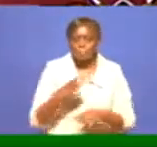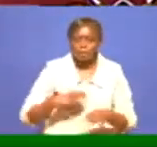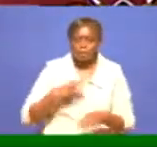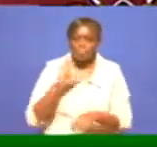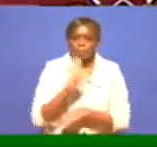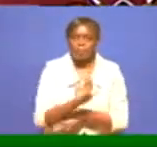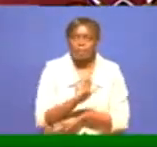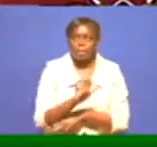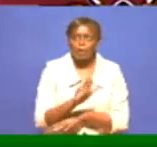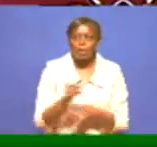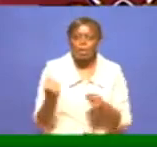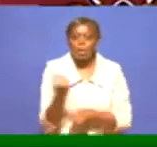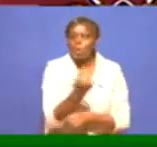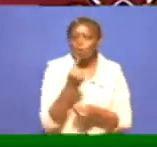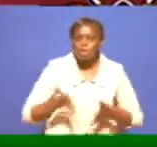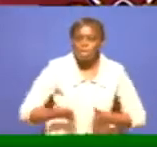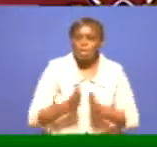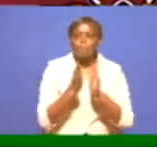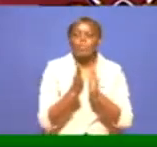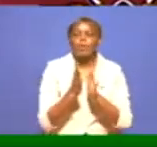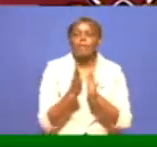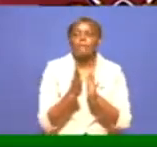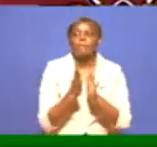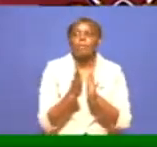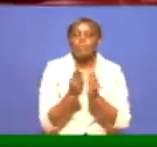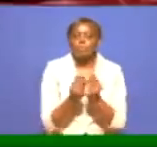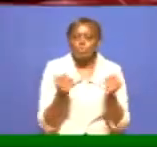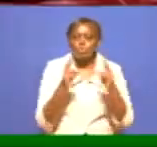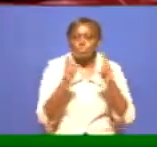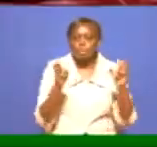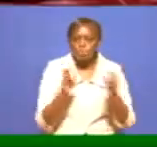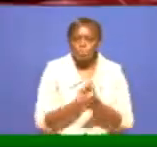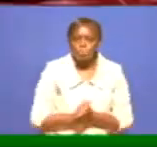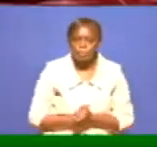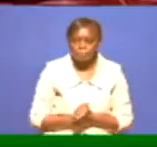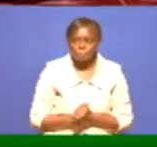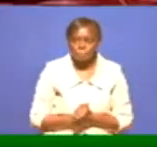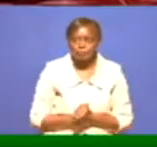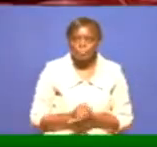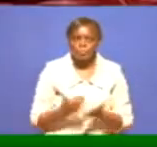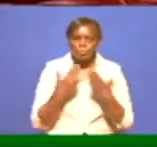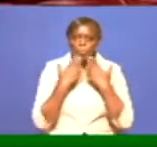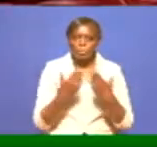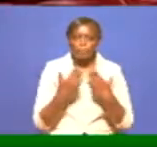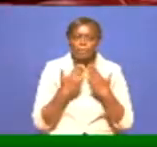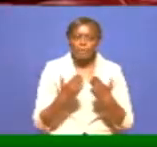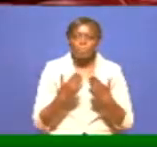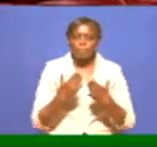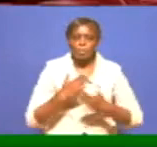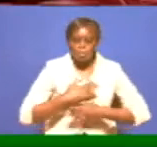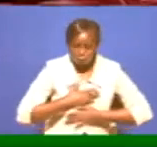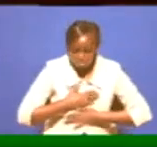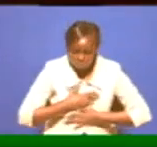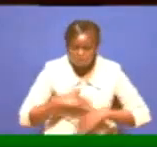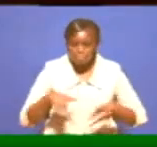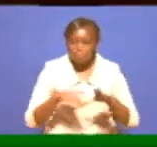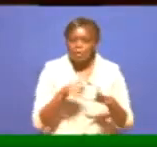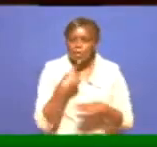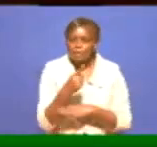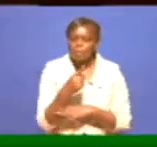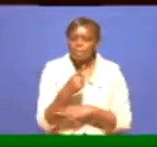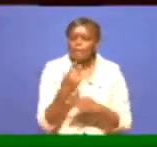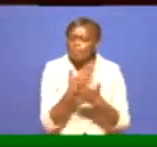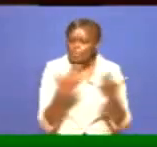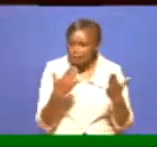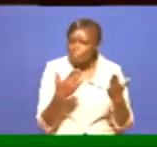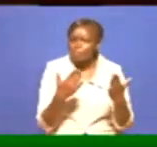that is the only way we can be able to, Honorable Speaker, that is to address some of these Honorable issues. Members, thank you, Honorable. You are rising here saying that there is something which is out